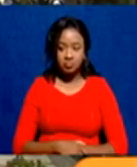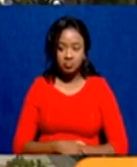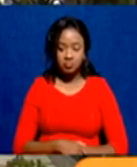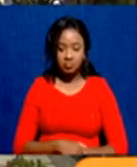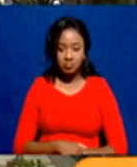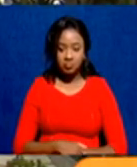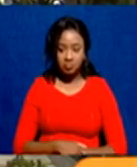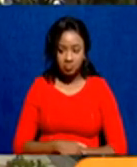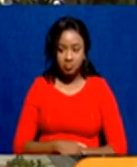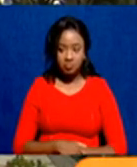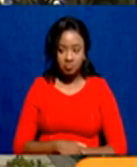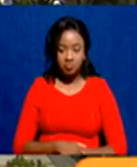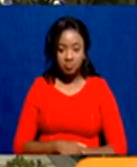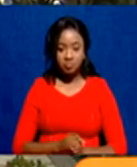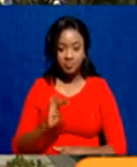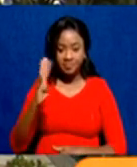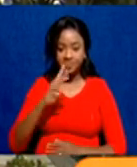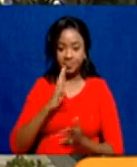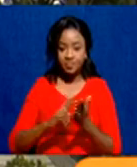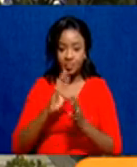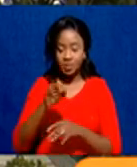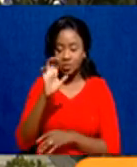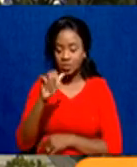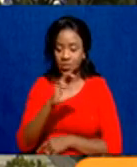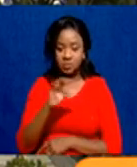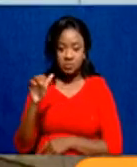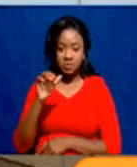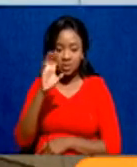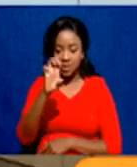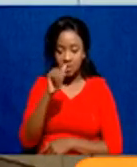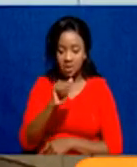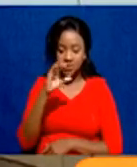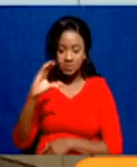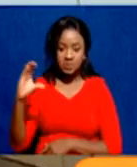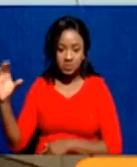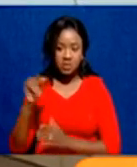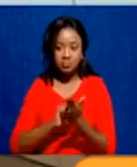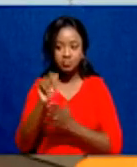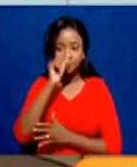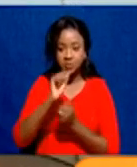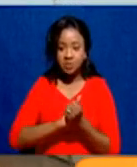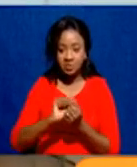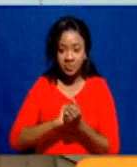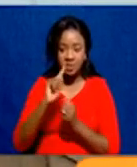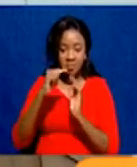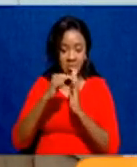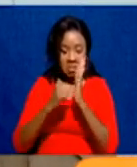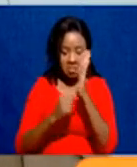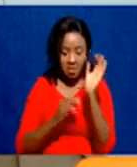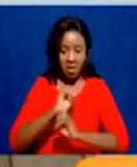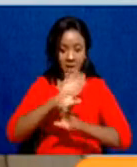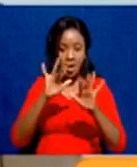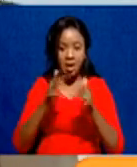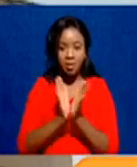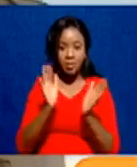The fourth quarterly report of the Ethics and Anti-Corruption Commission that was published on Friday details how millions of